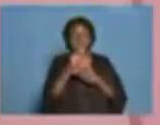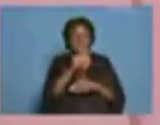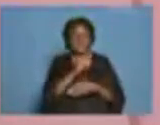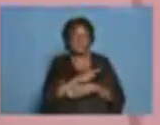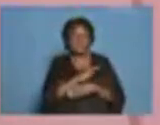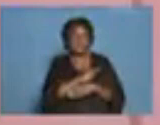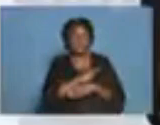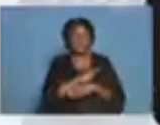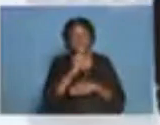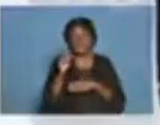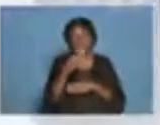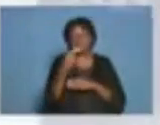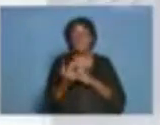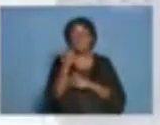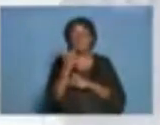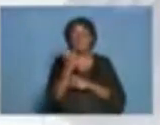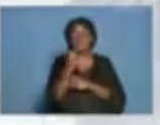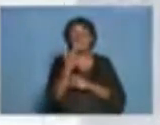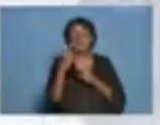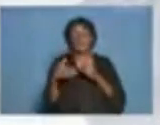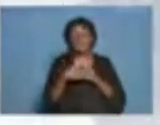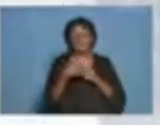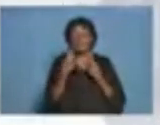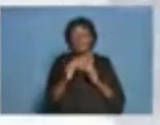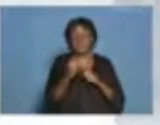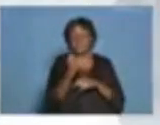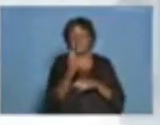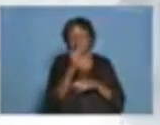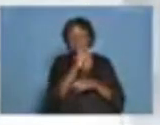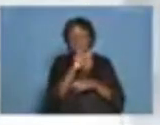matter Thursday morning at 11 o'clock. For the Bahamas tonight, I'm Fern Carey.